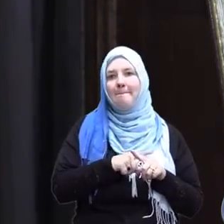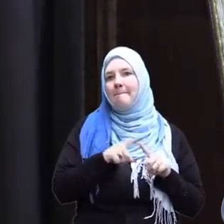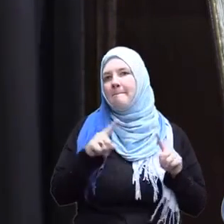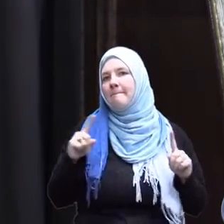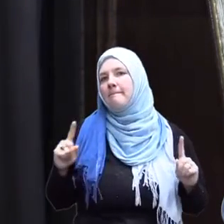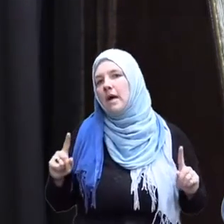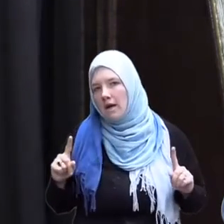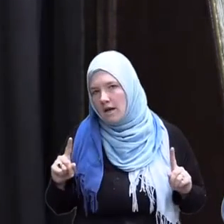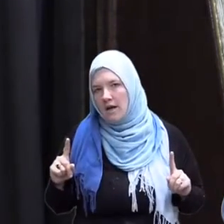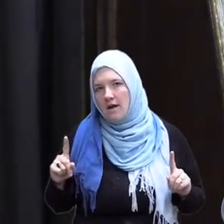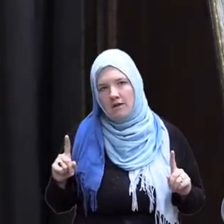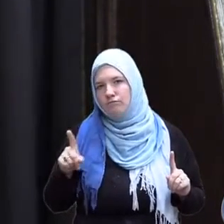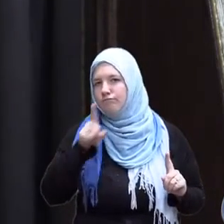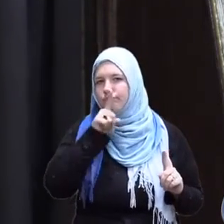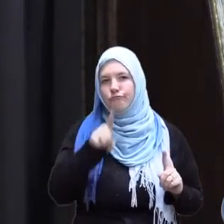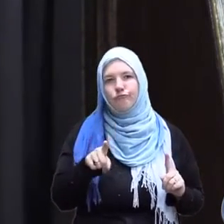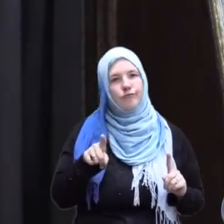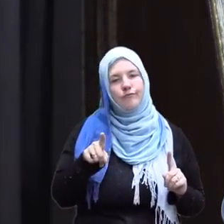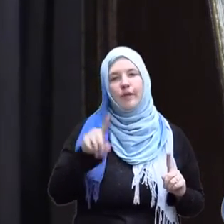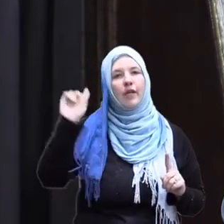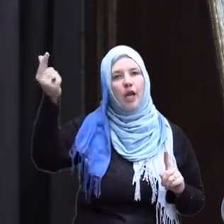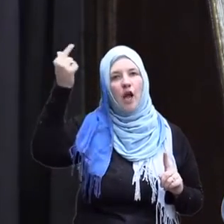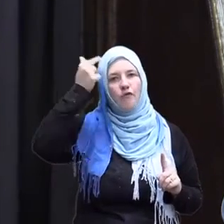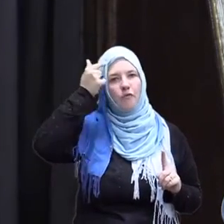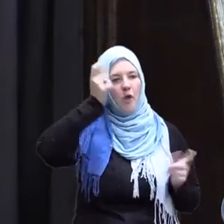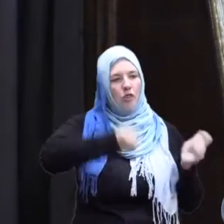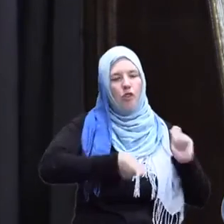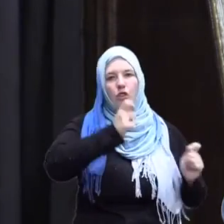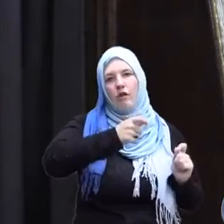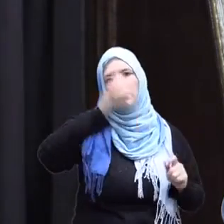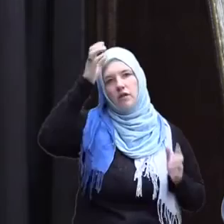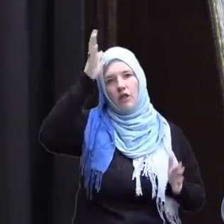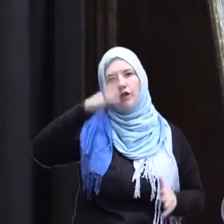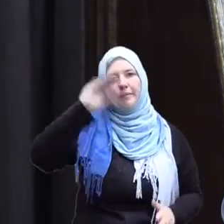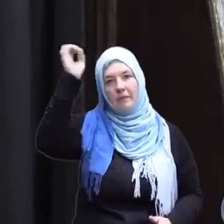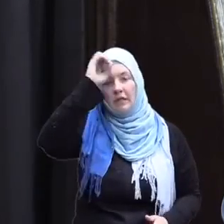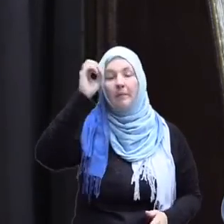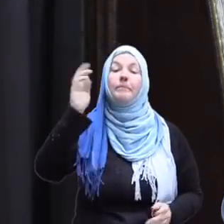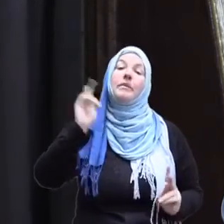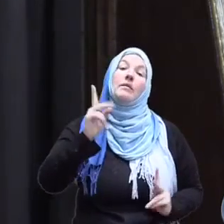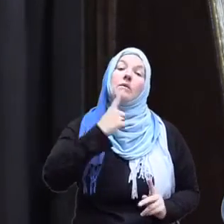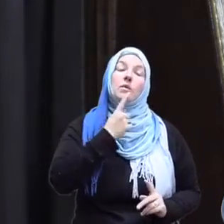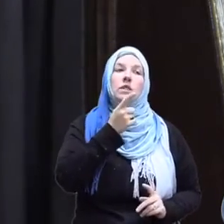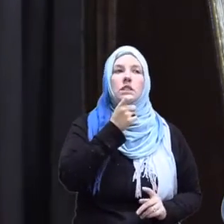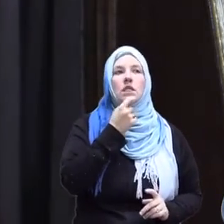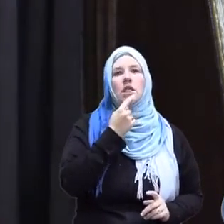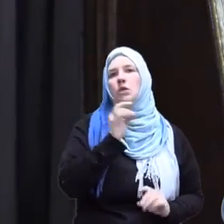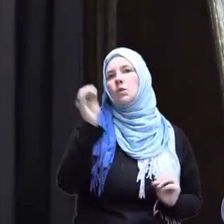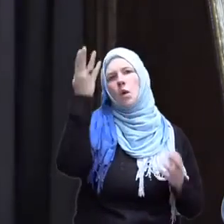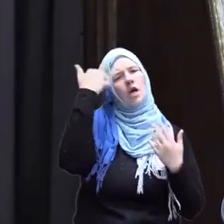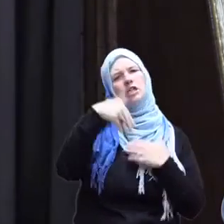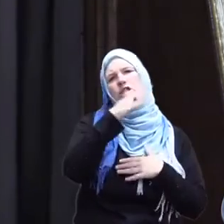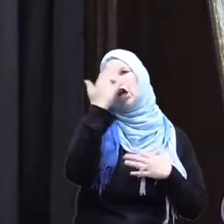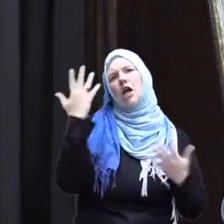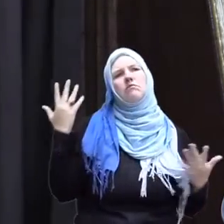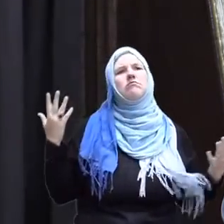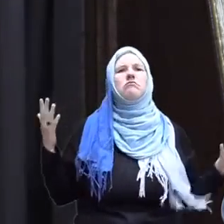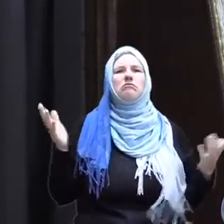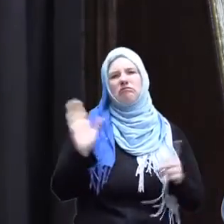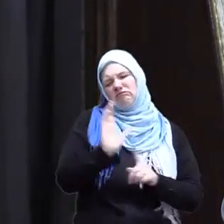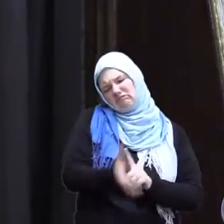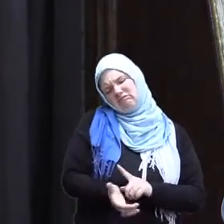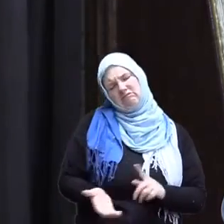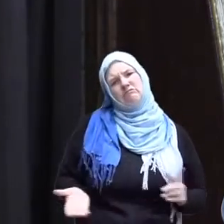to consider. Anyone's opinion is legitimate. So those who say there is no hijab, it is a matter of